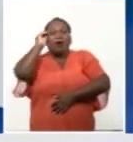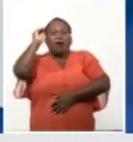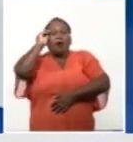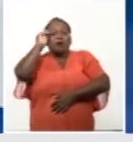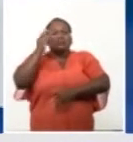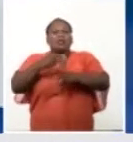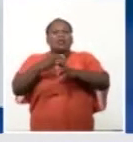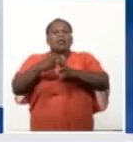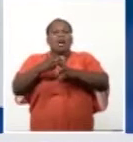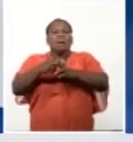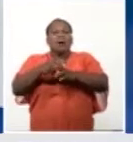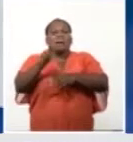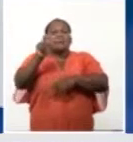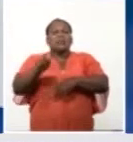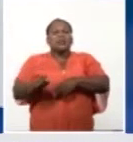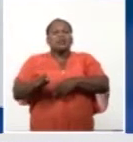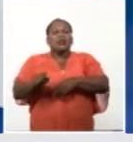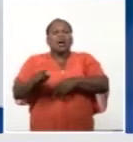imported case,